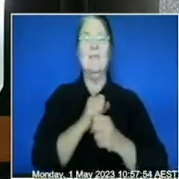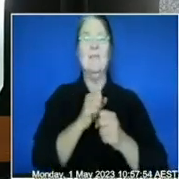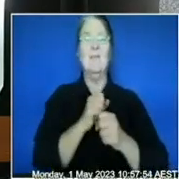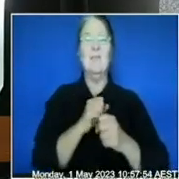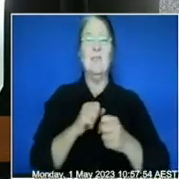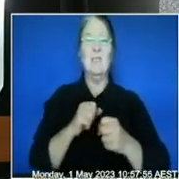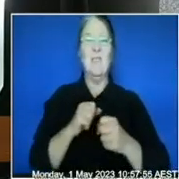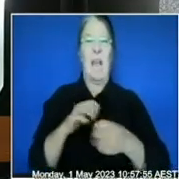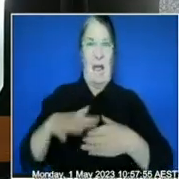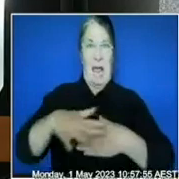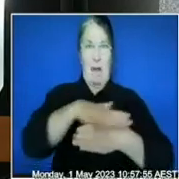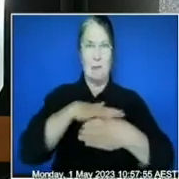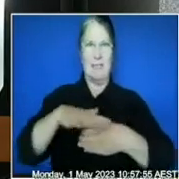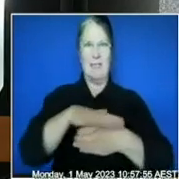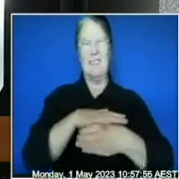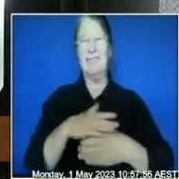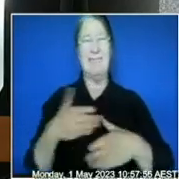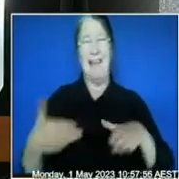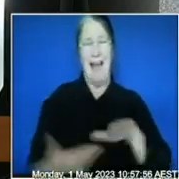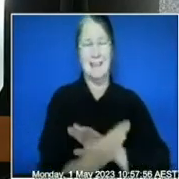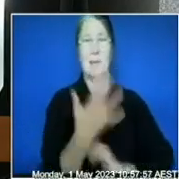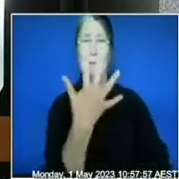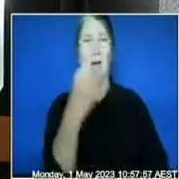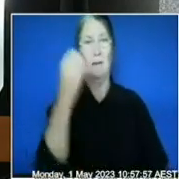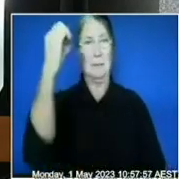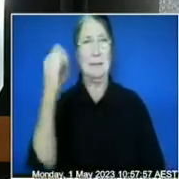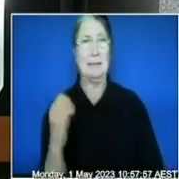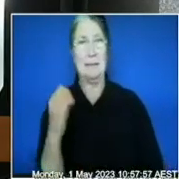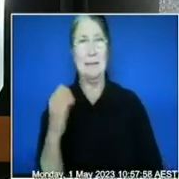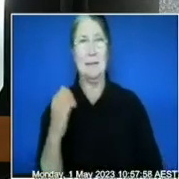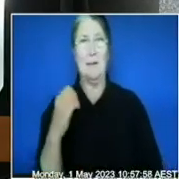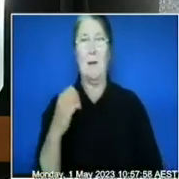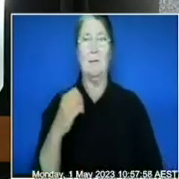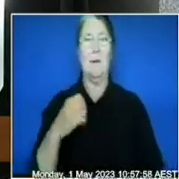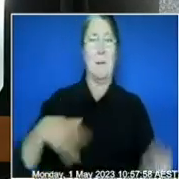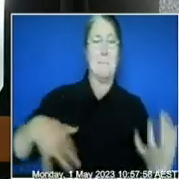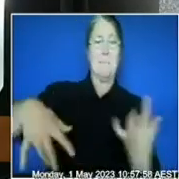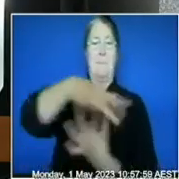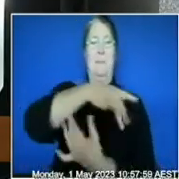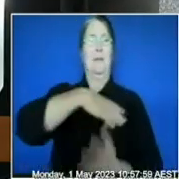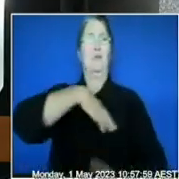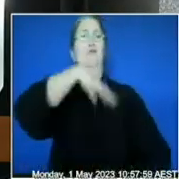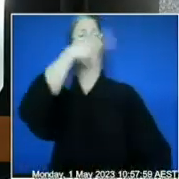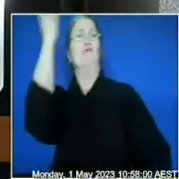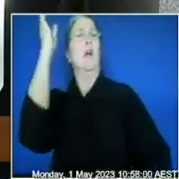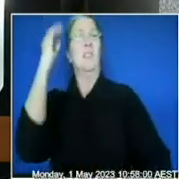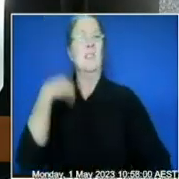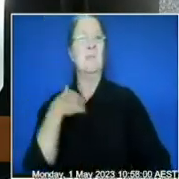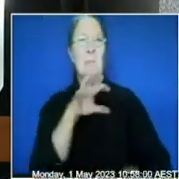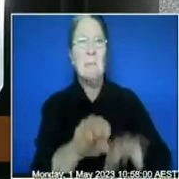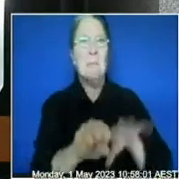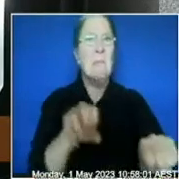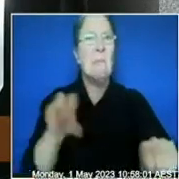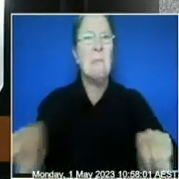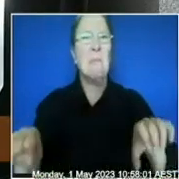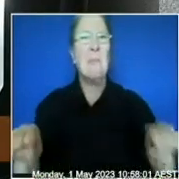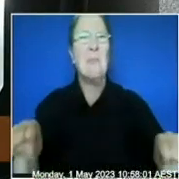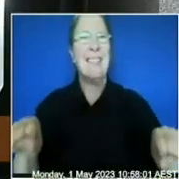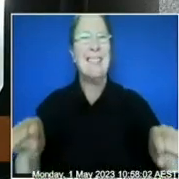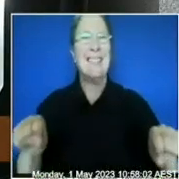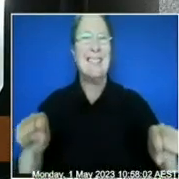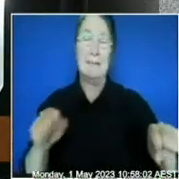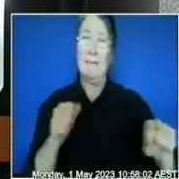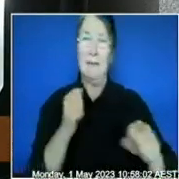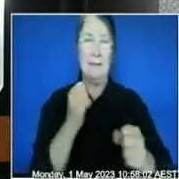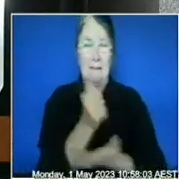local government areas where the numbers are so small, because it would mean a worker employed 24/7 to cater for, you